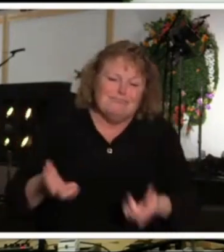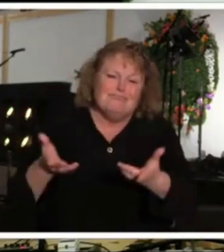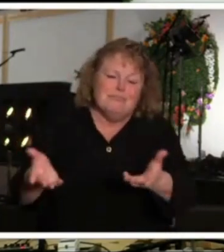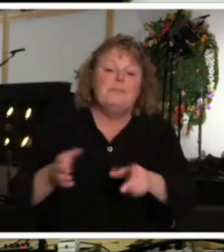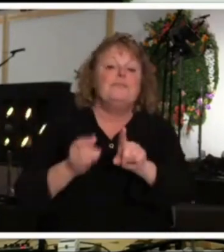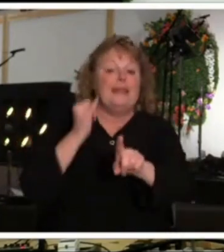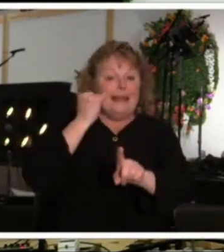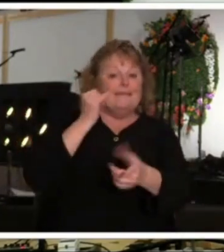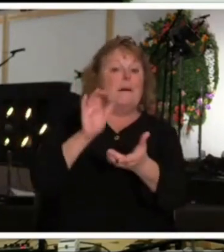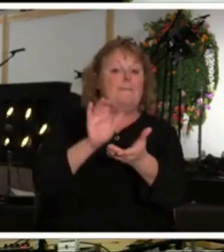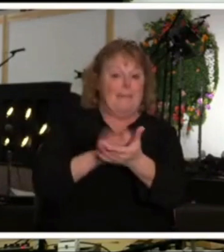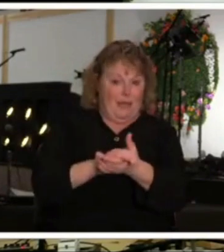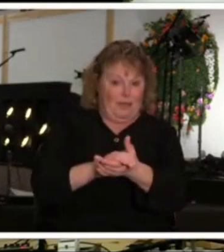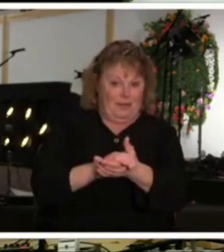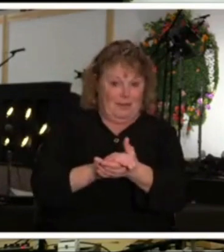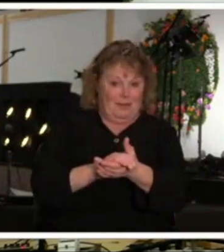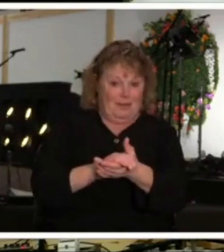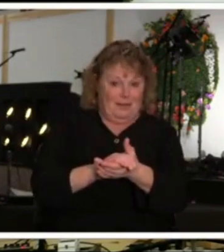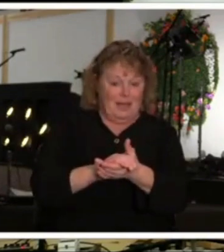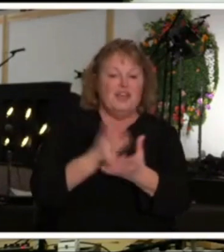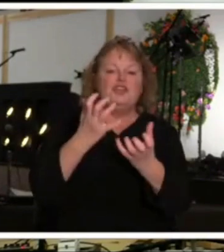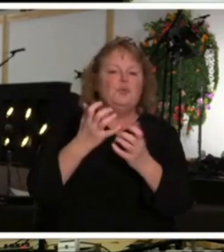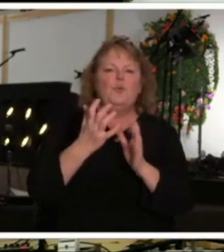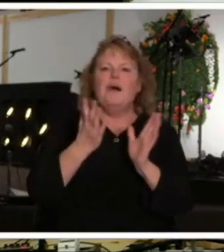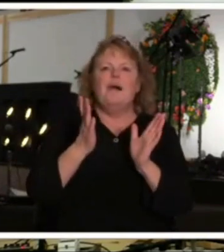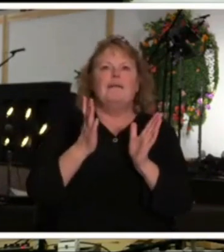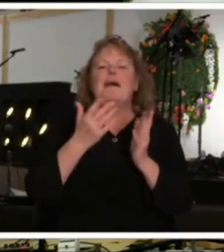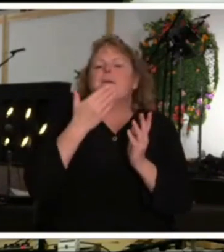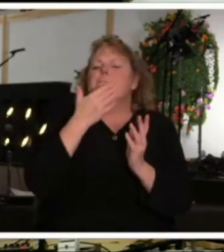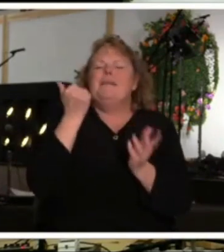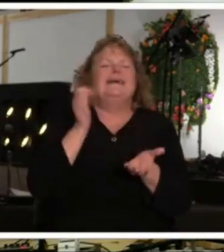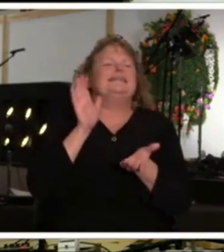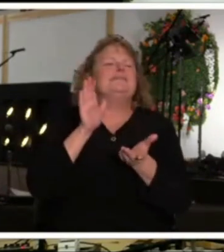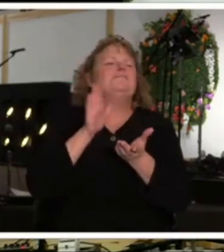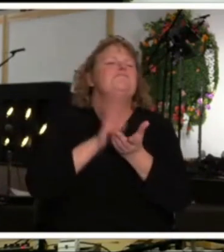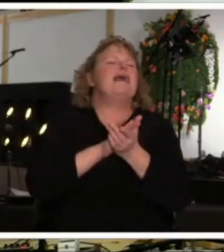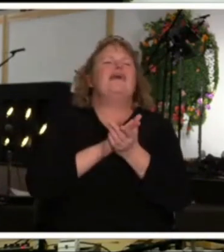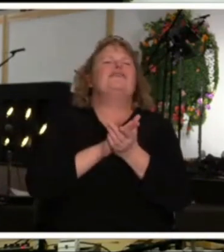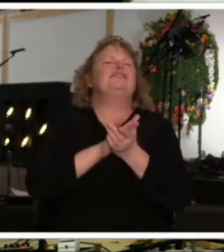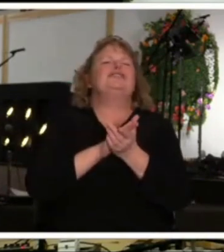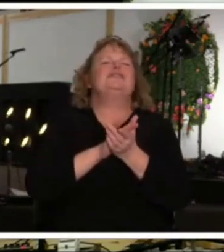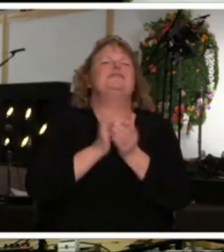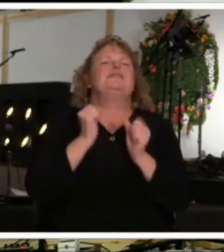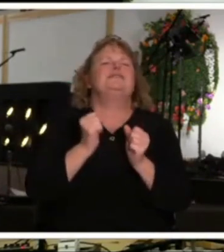married, and if you want the best marriage possible,